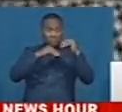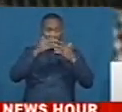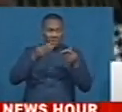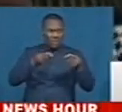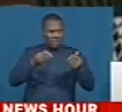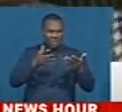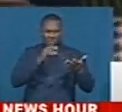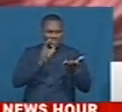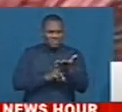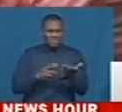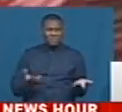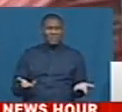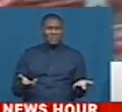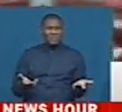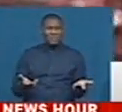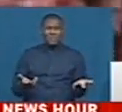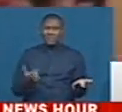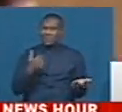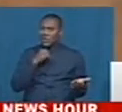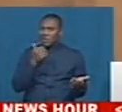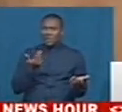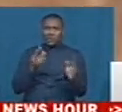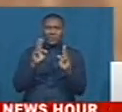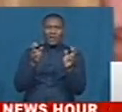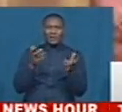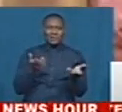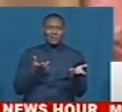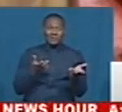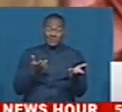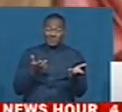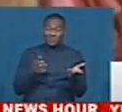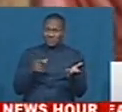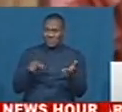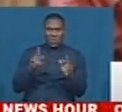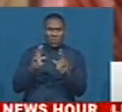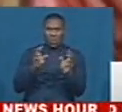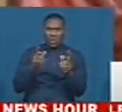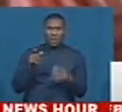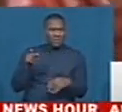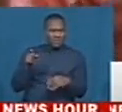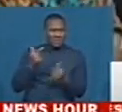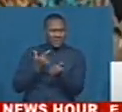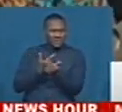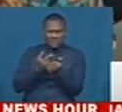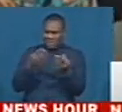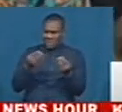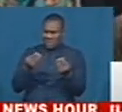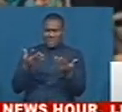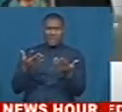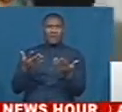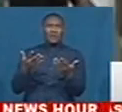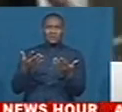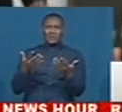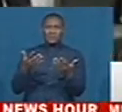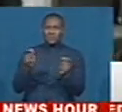on unregistered land and therefore have no title. These are issues the Ghana Land Administration Forum seeks